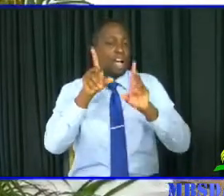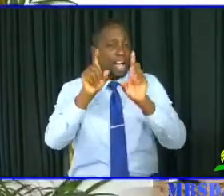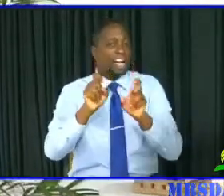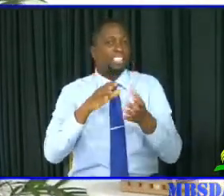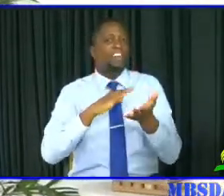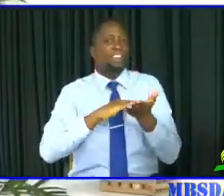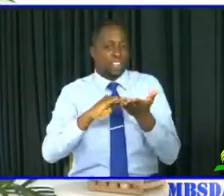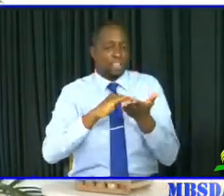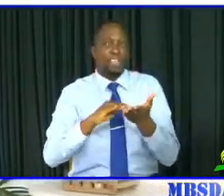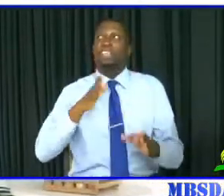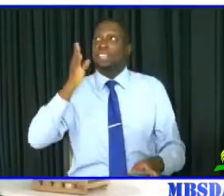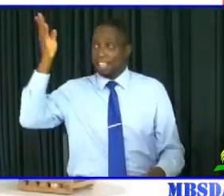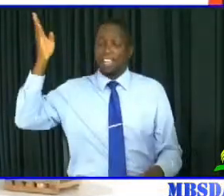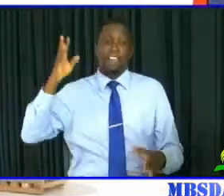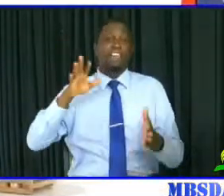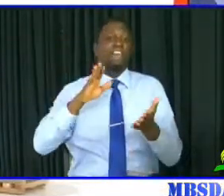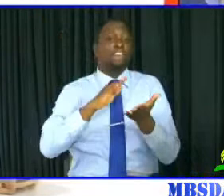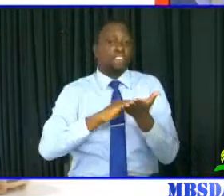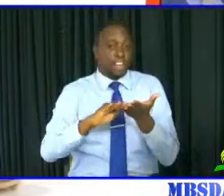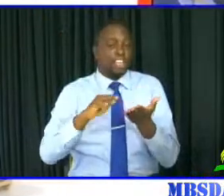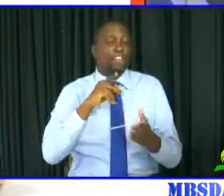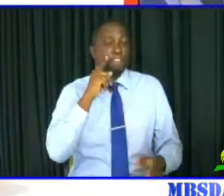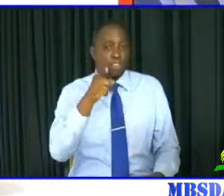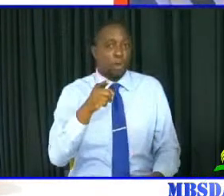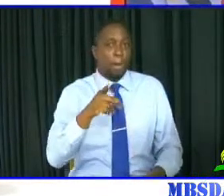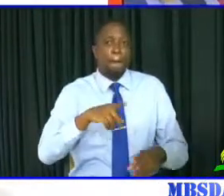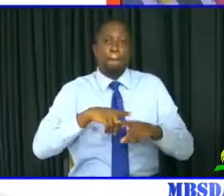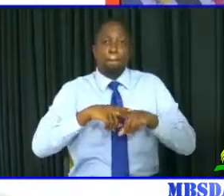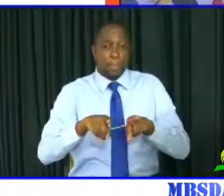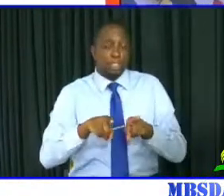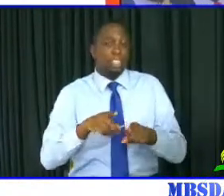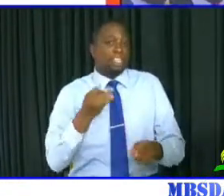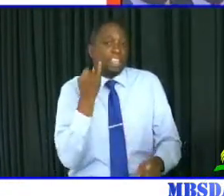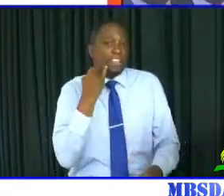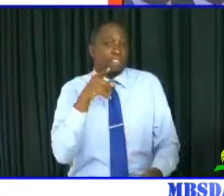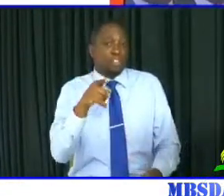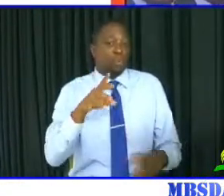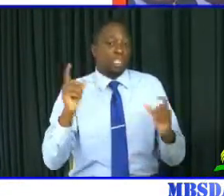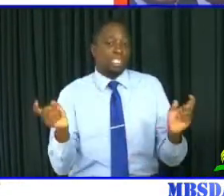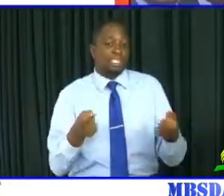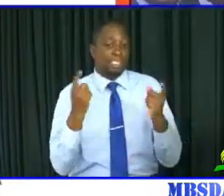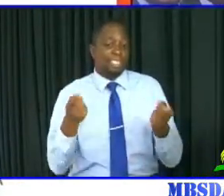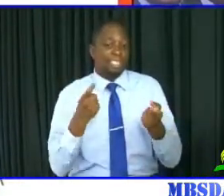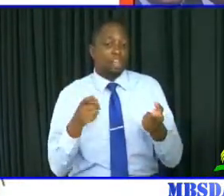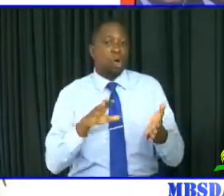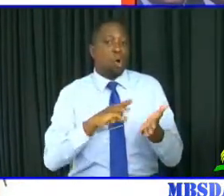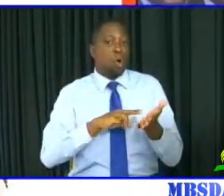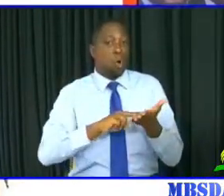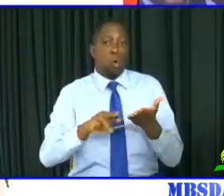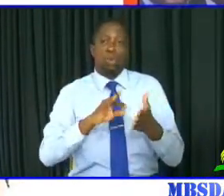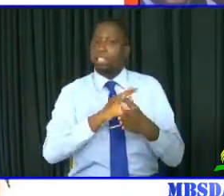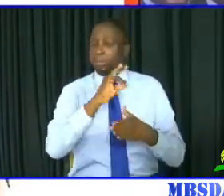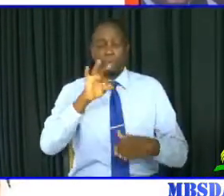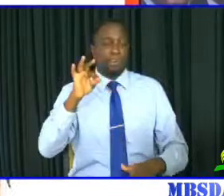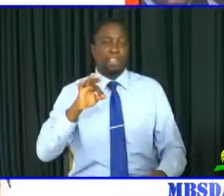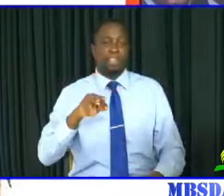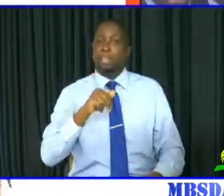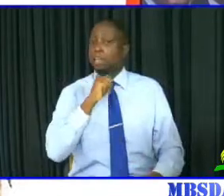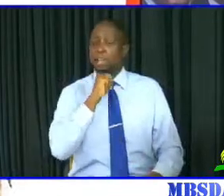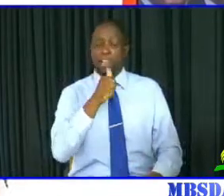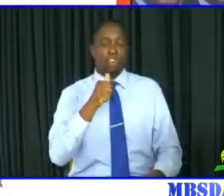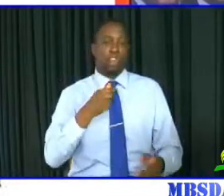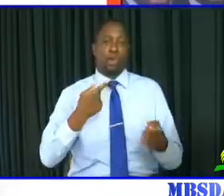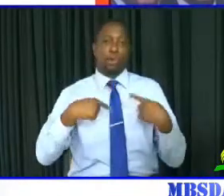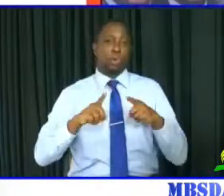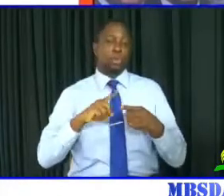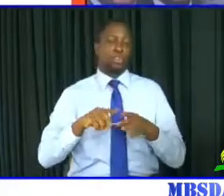this reason, the Holy Spirit is our last help into the kingdom. Can I tell somebody that? The Holy Spirit